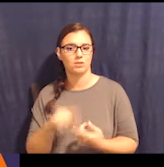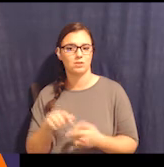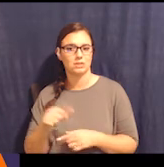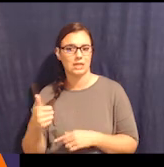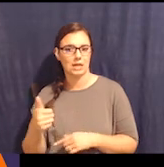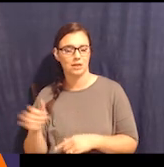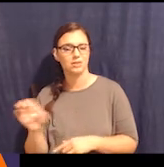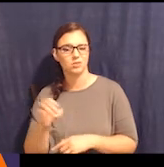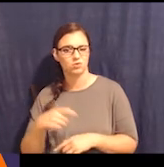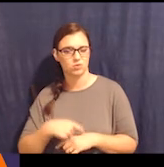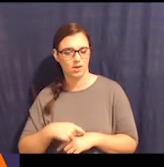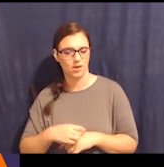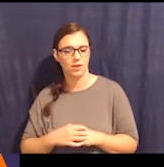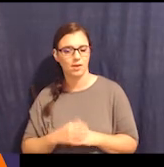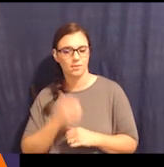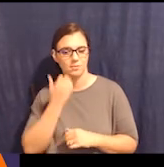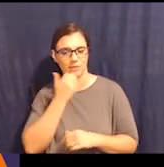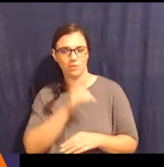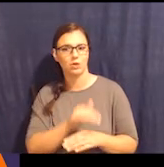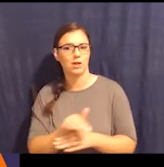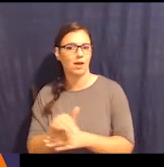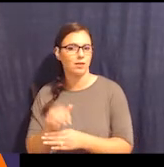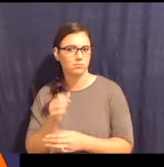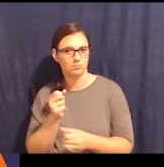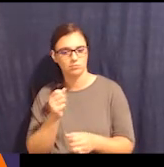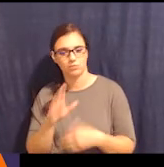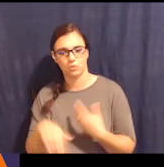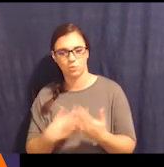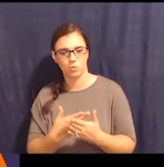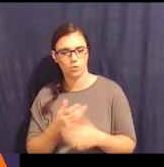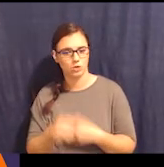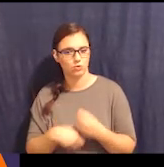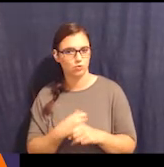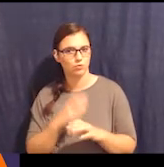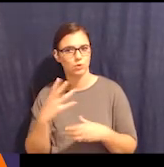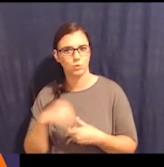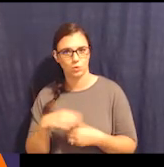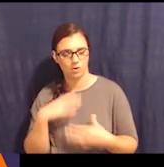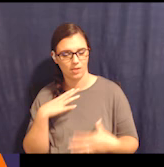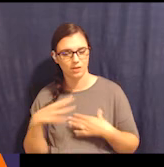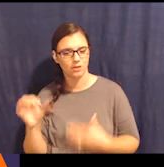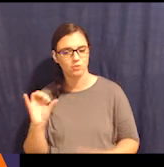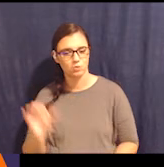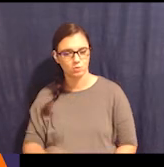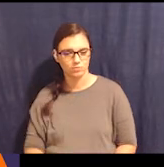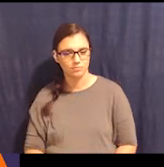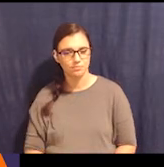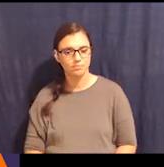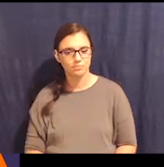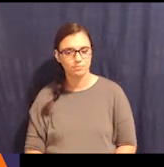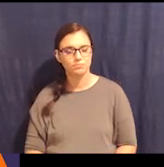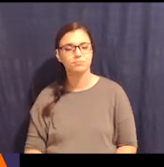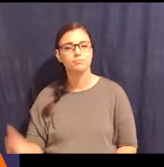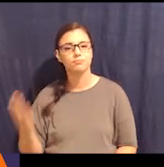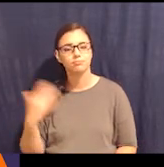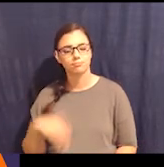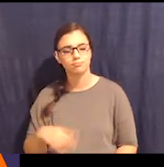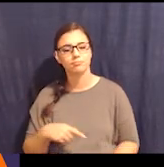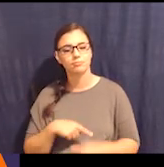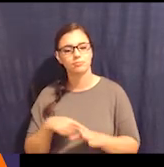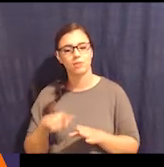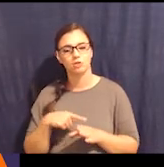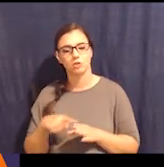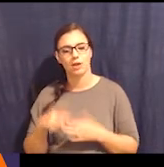including holidays. Next, we are going to go over some specialized helplines offering